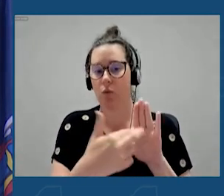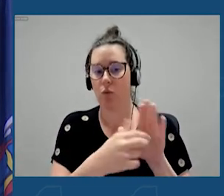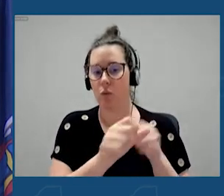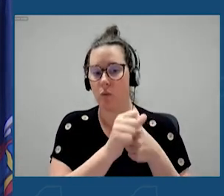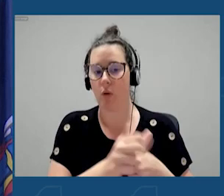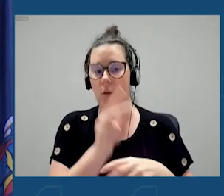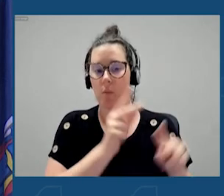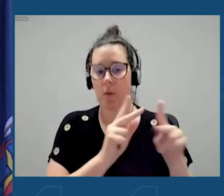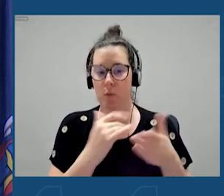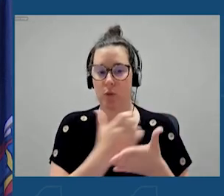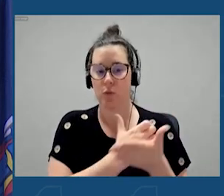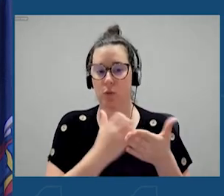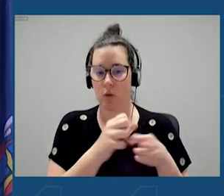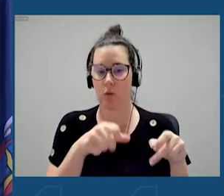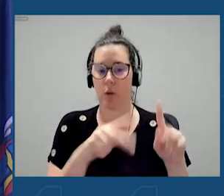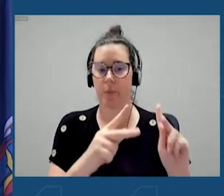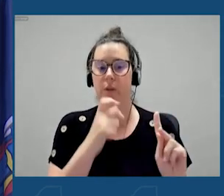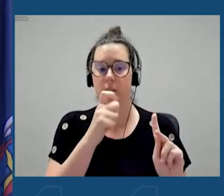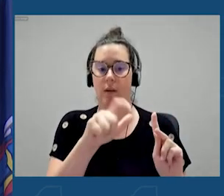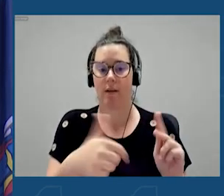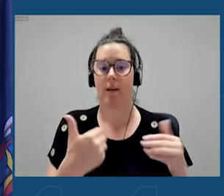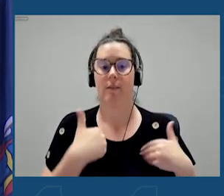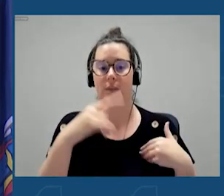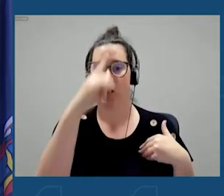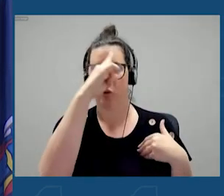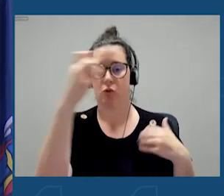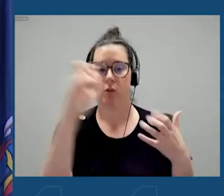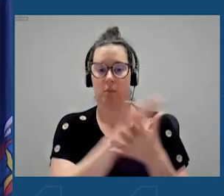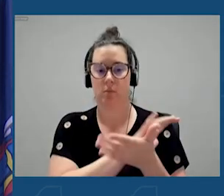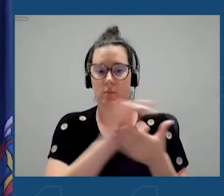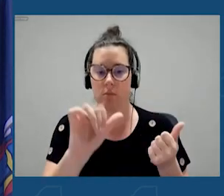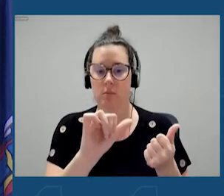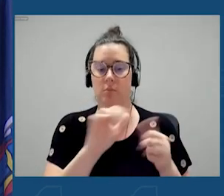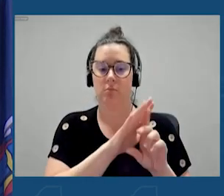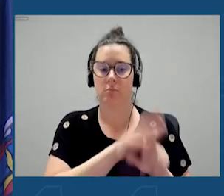the opportunity to not have their dreams trampled on, and our